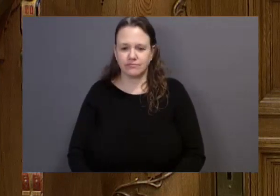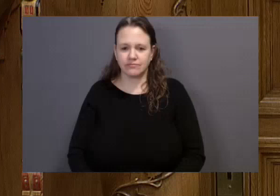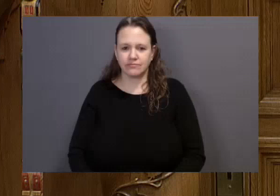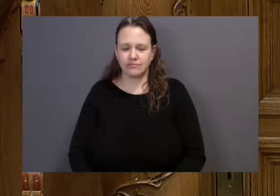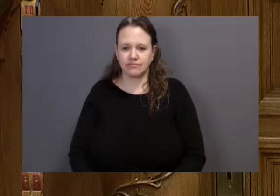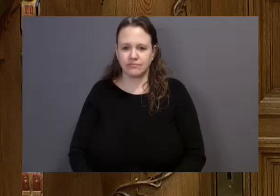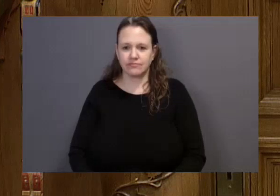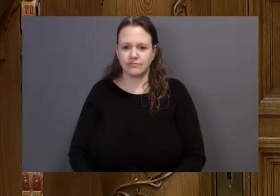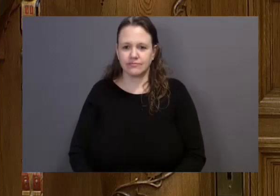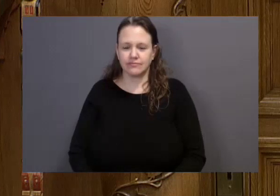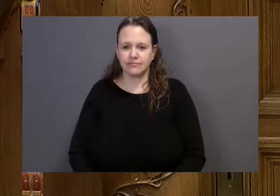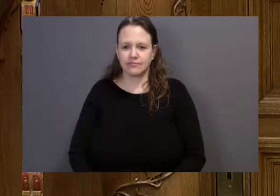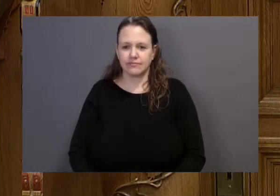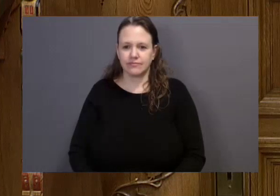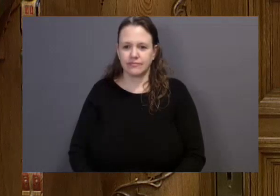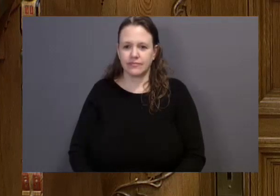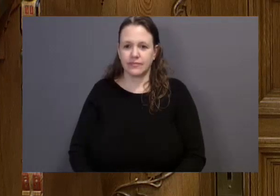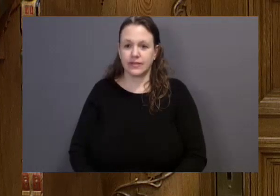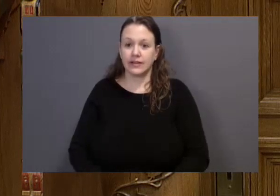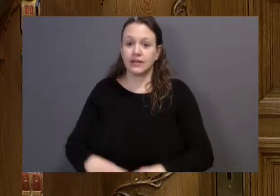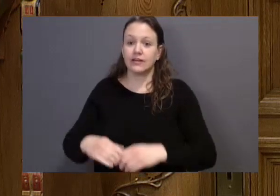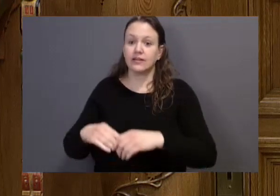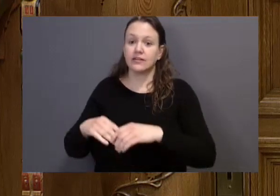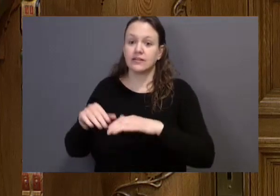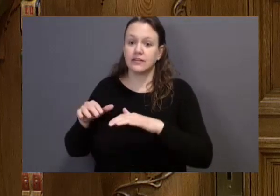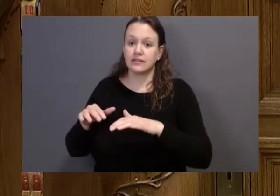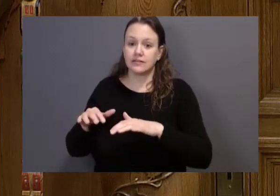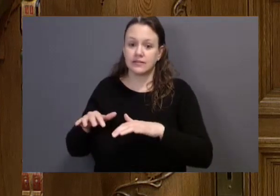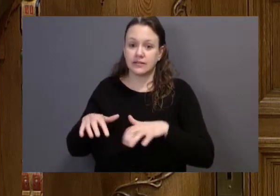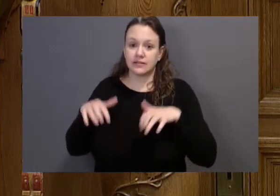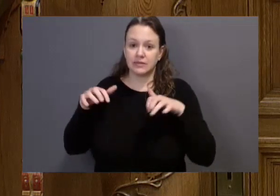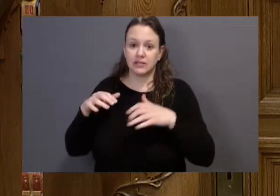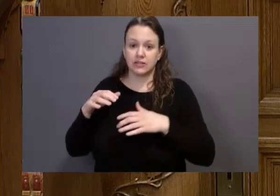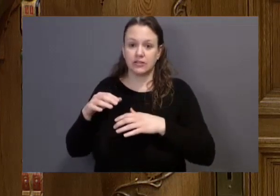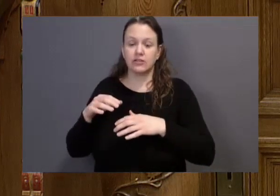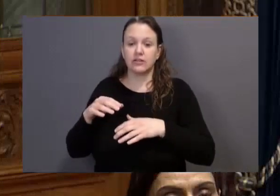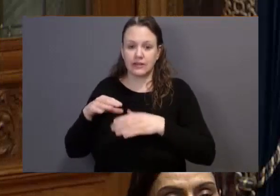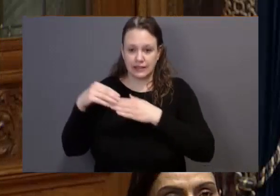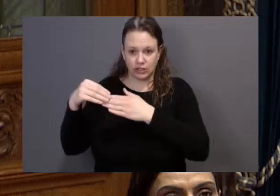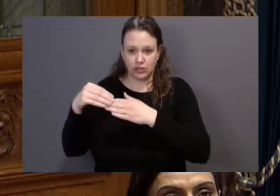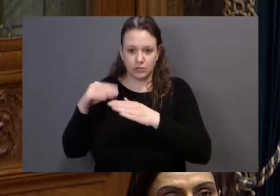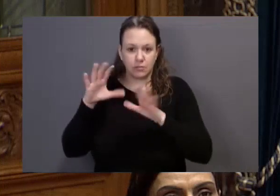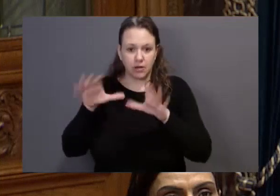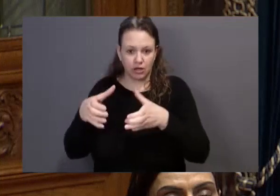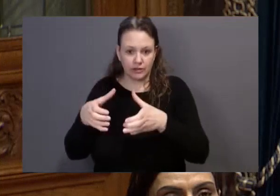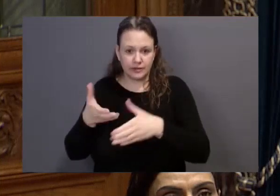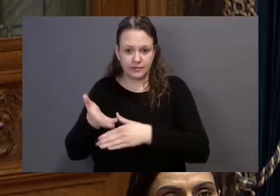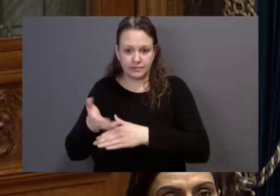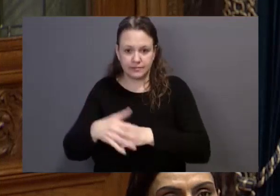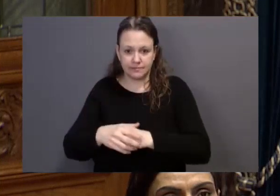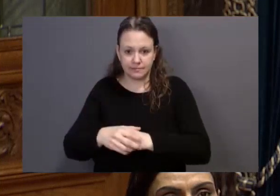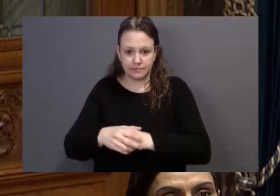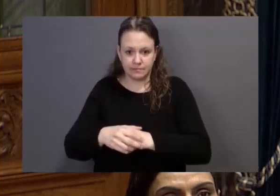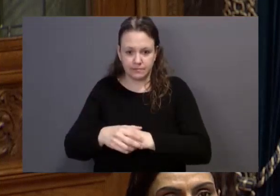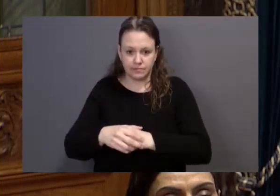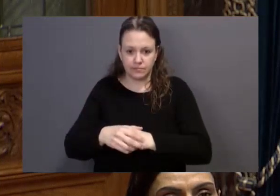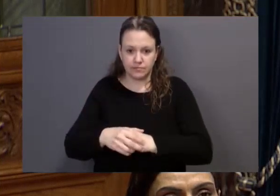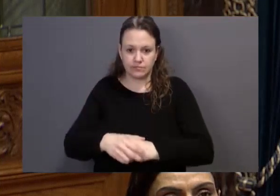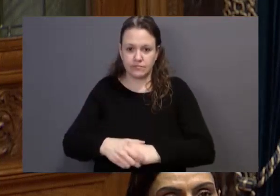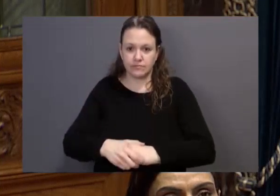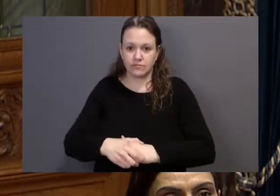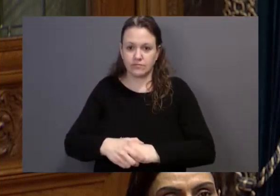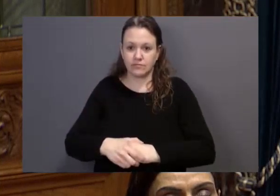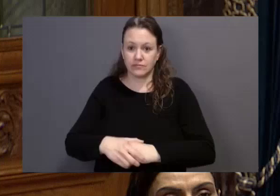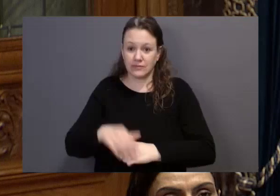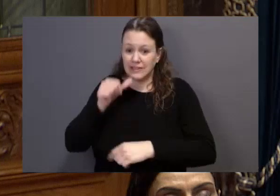House Leader of the Third Party. Mr. Speaker, yesterday the Minister of Public Safety and Solicitor General disagreed with my observation that the